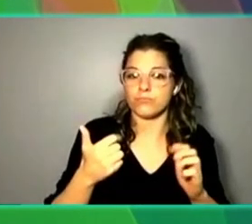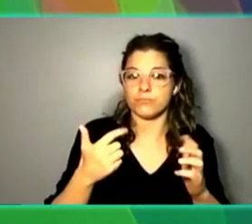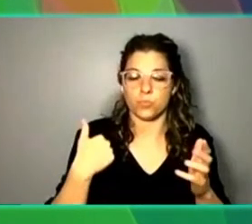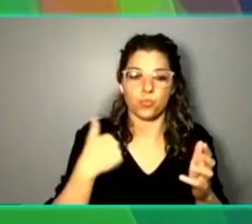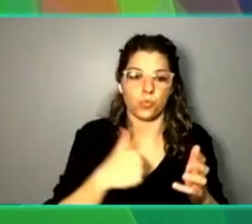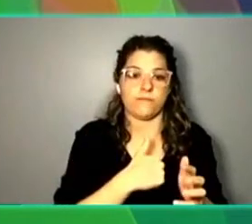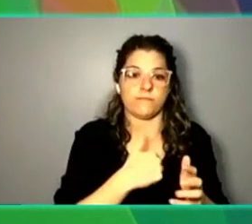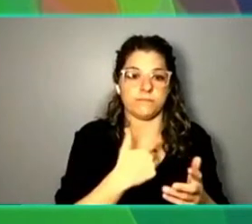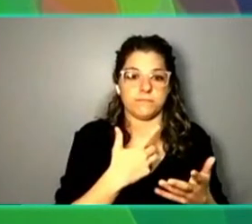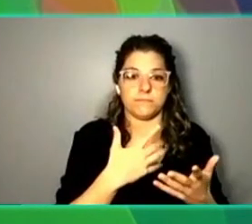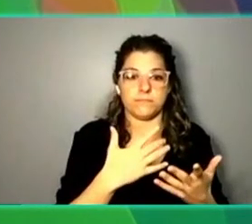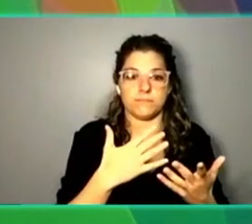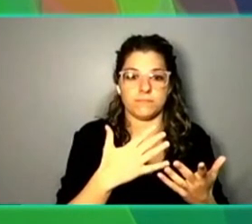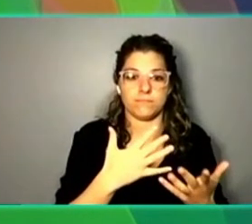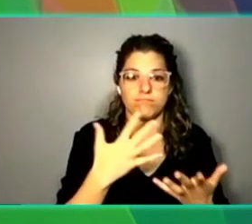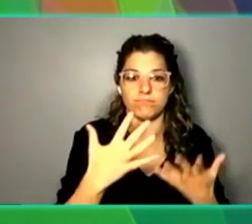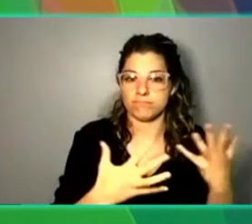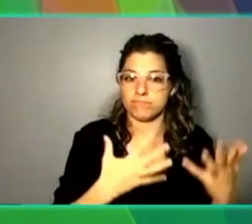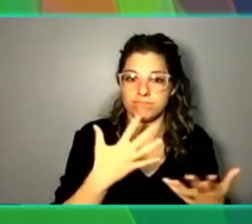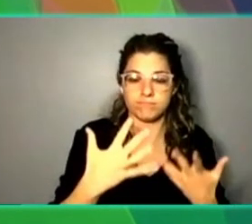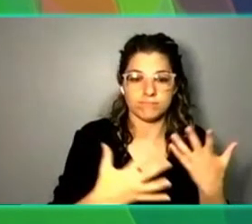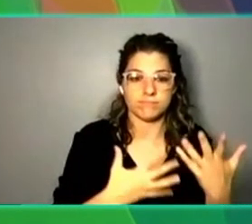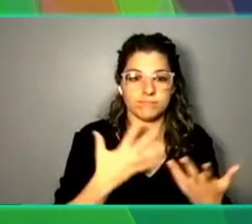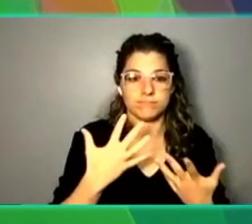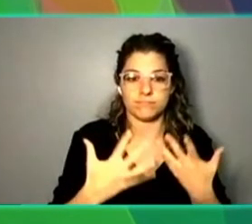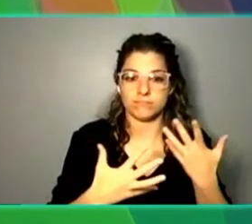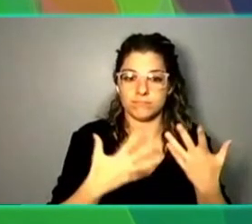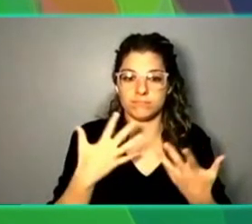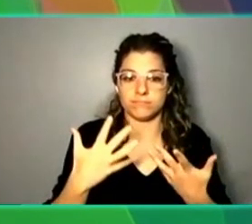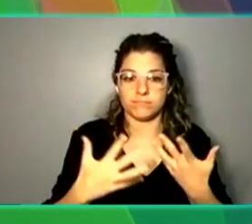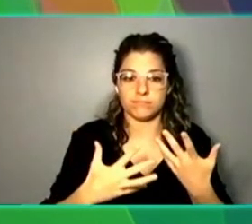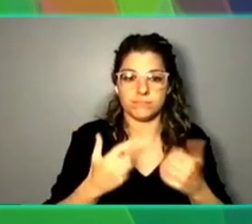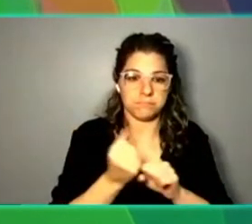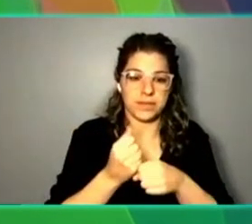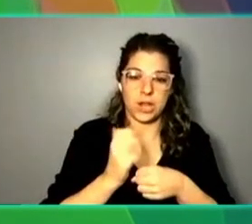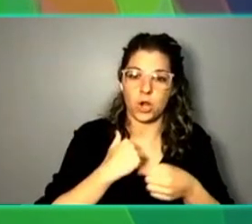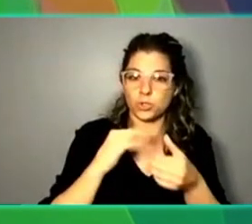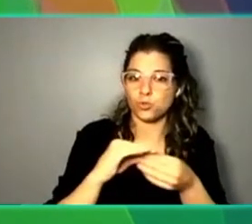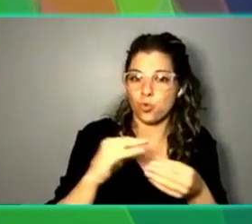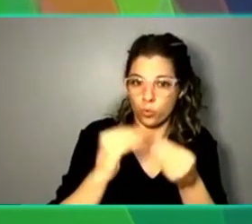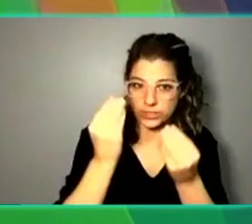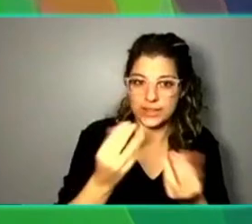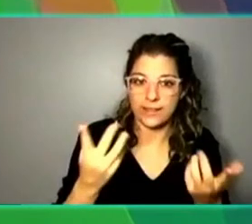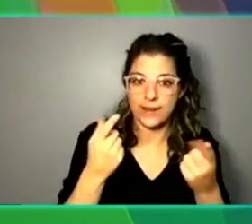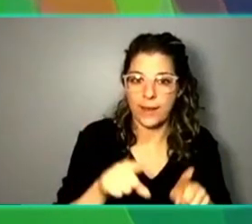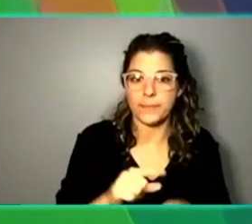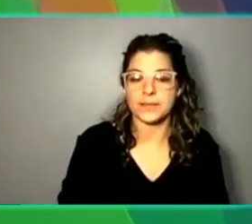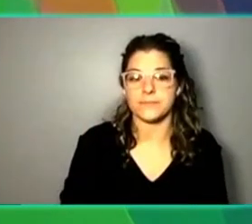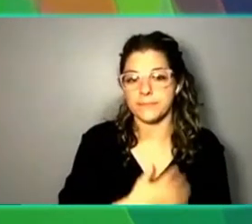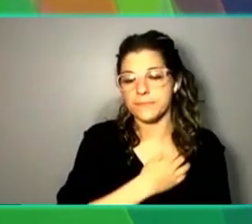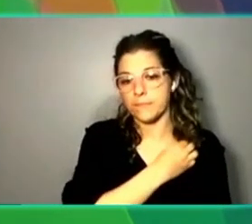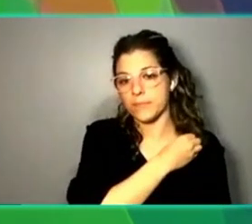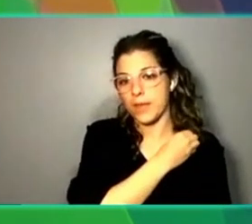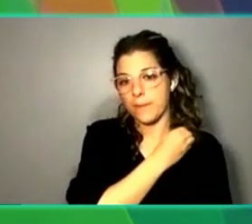able to, you know, make our storytelling happen.